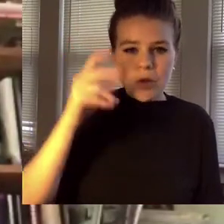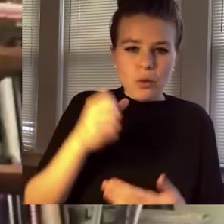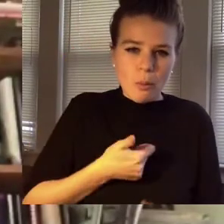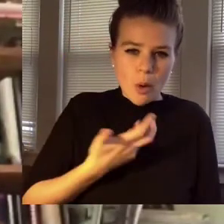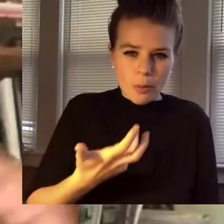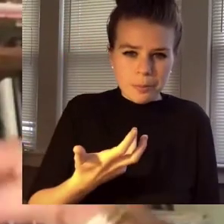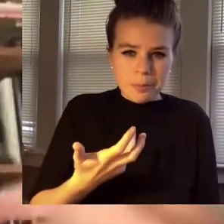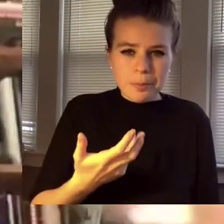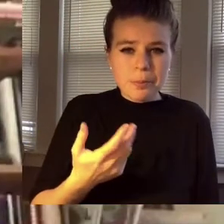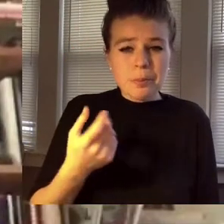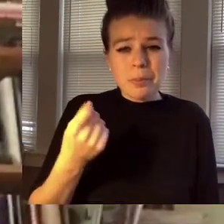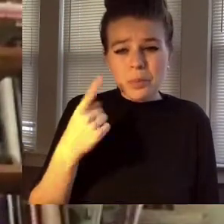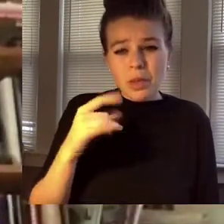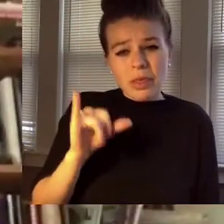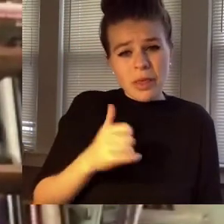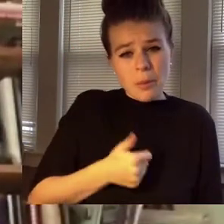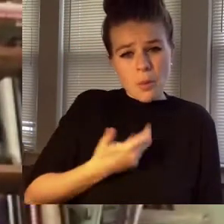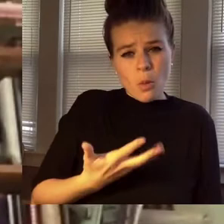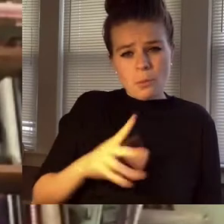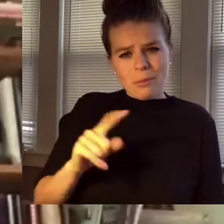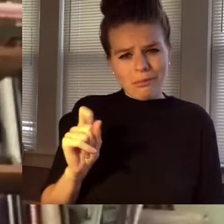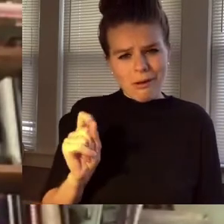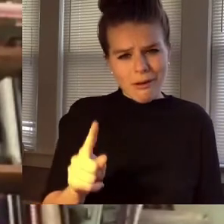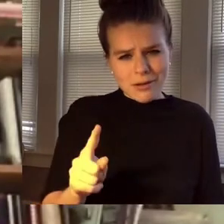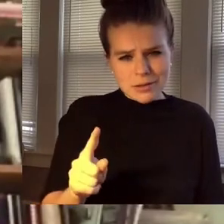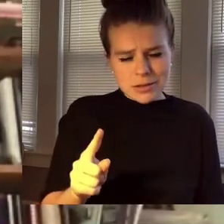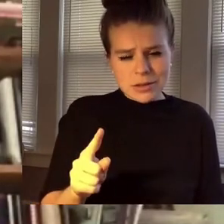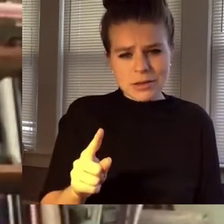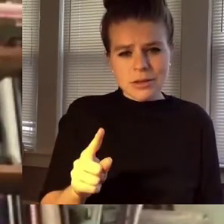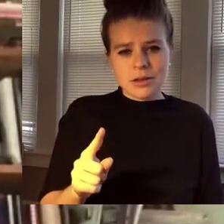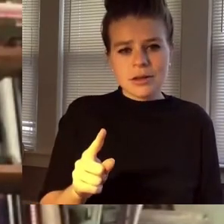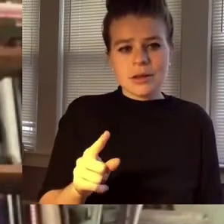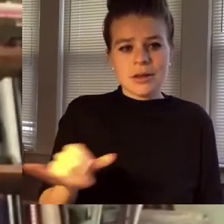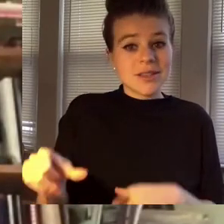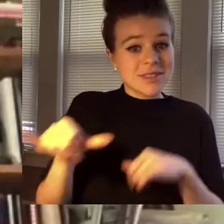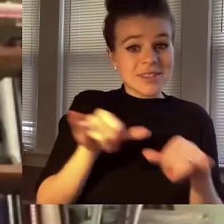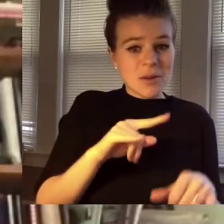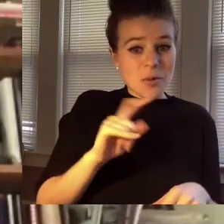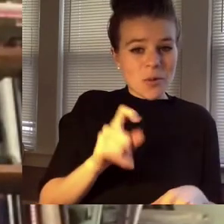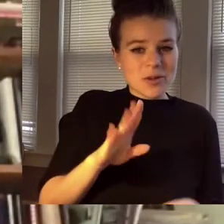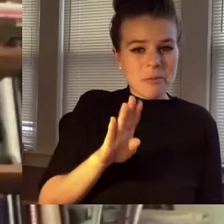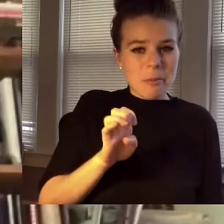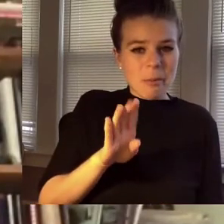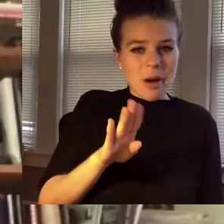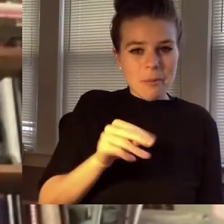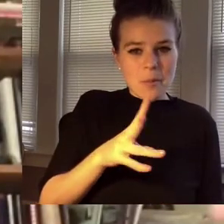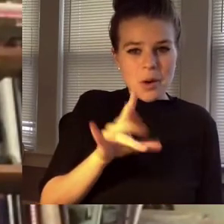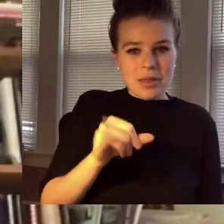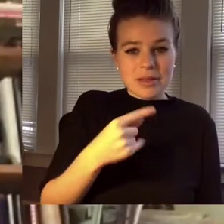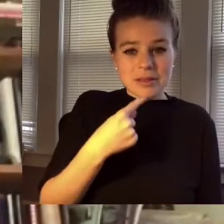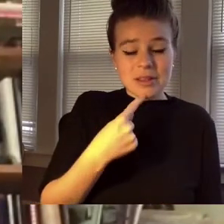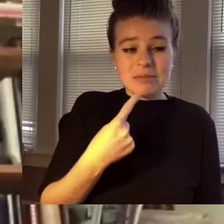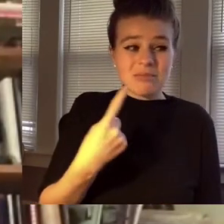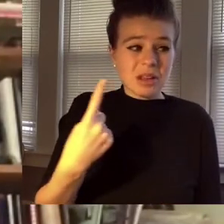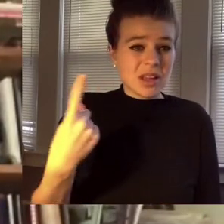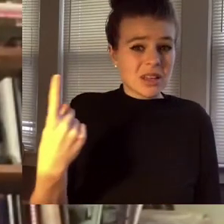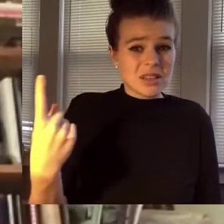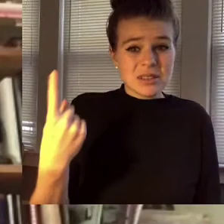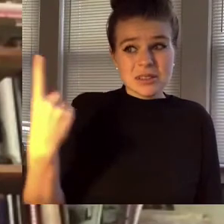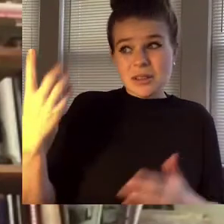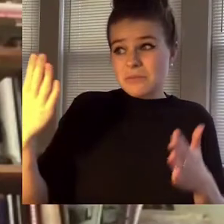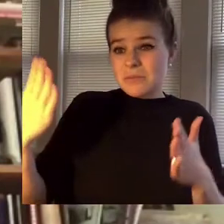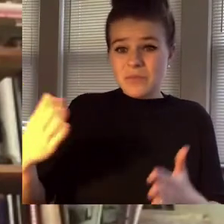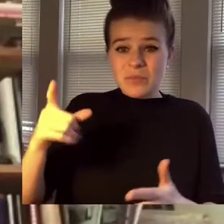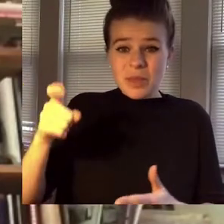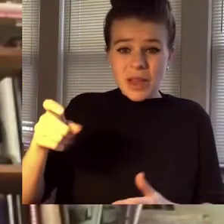But it's a poem that is asking this question that Bob Marley asks. He's saying, someone will have to pay for all